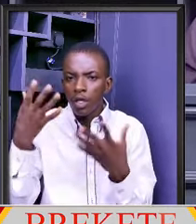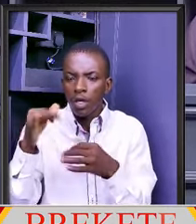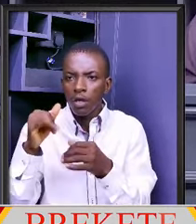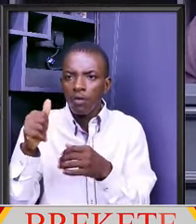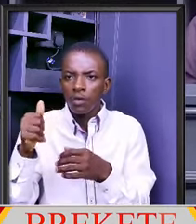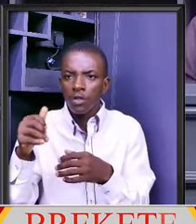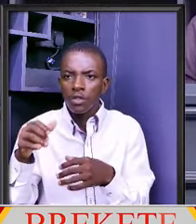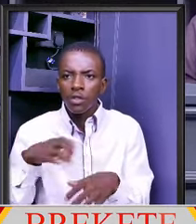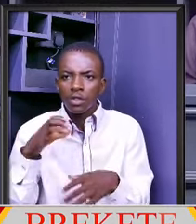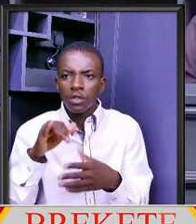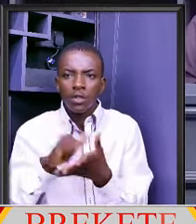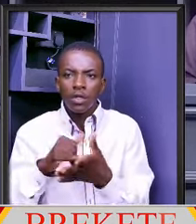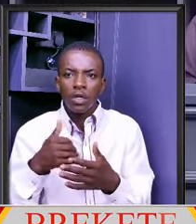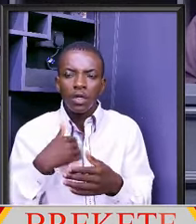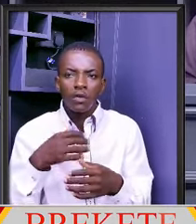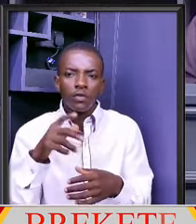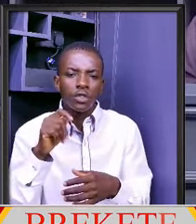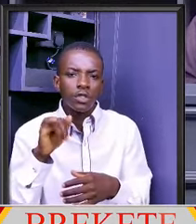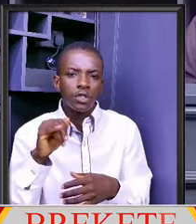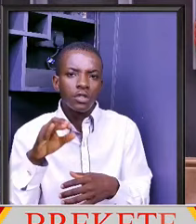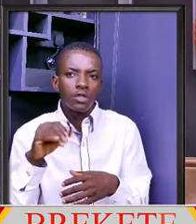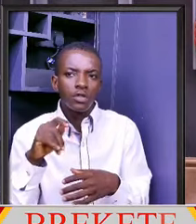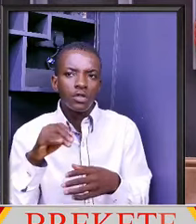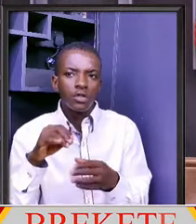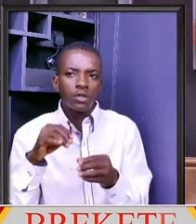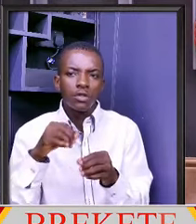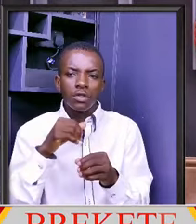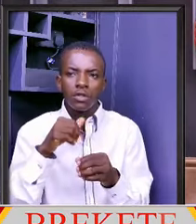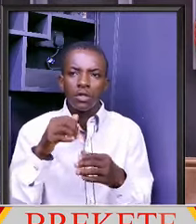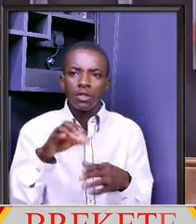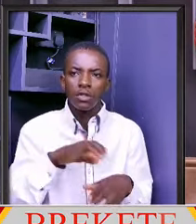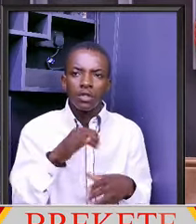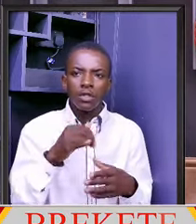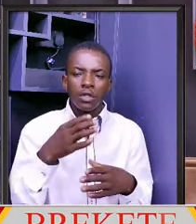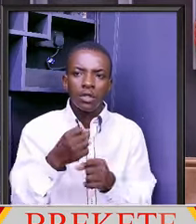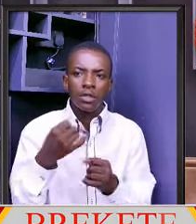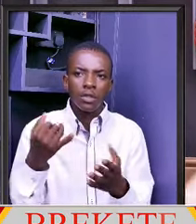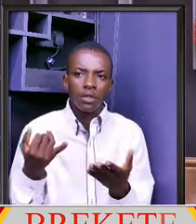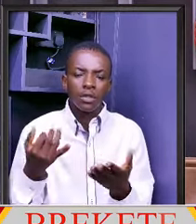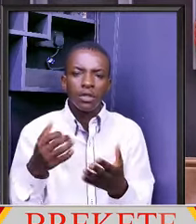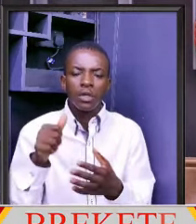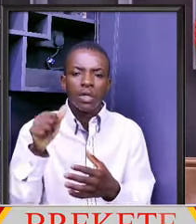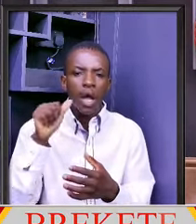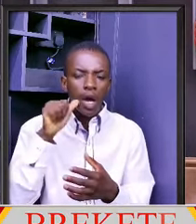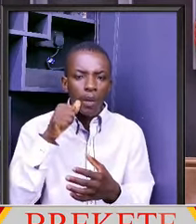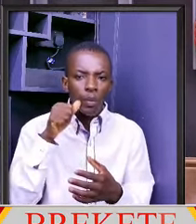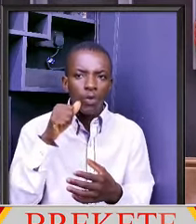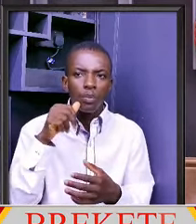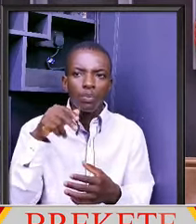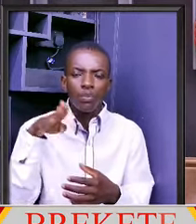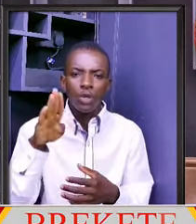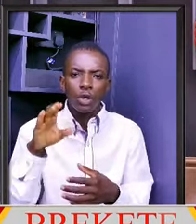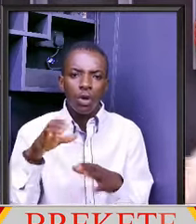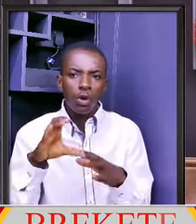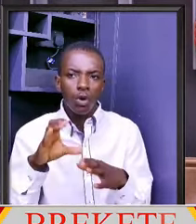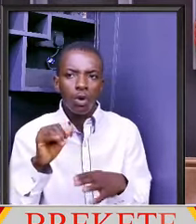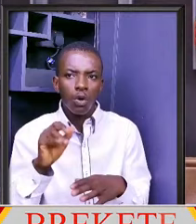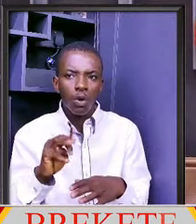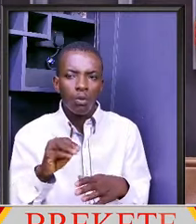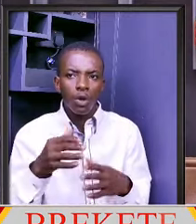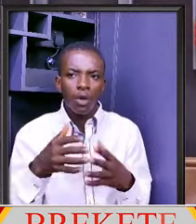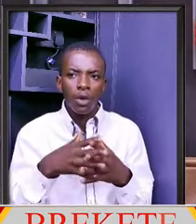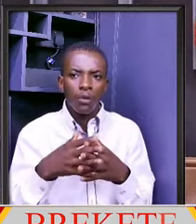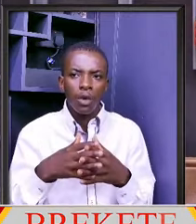of their citizens where can't get that TikTok, but as long as now their citizens get them. You see all these Apple, Tesla, big companies, America go